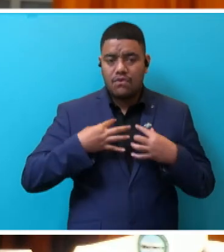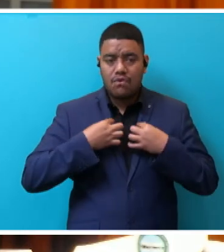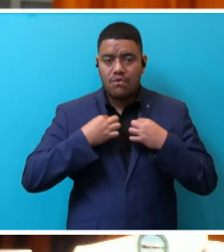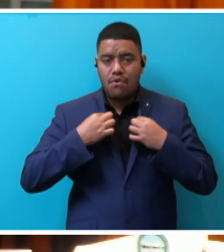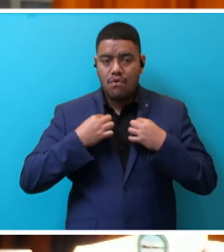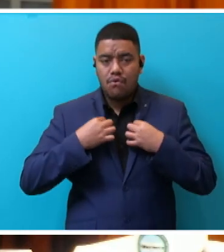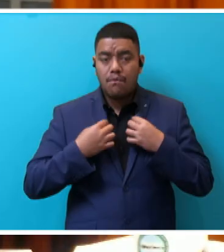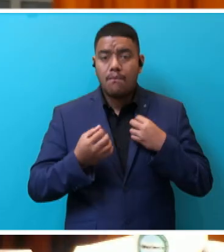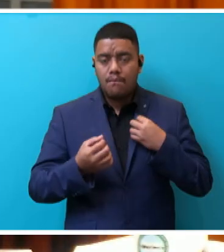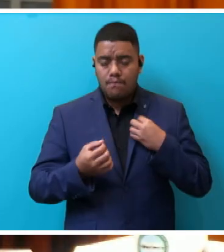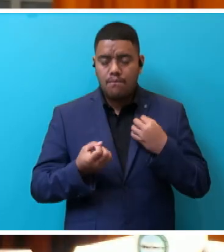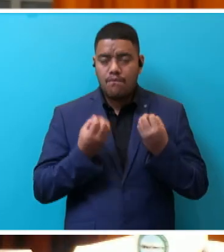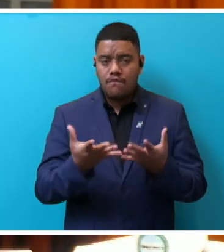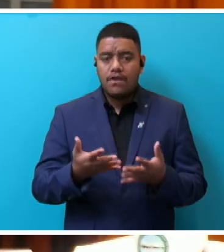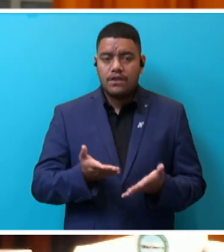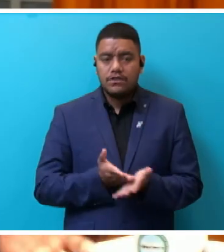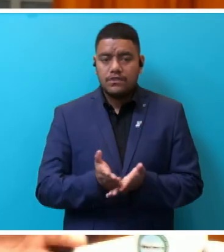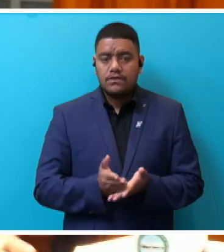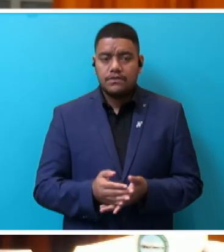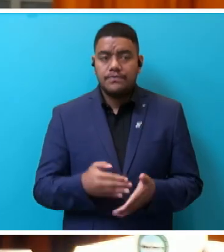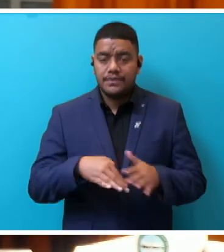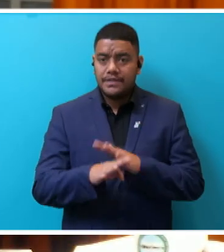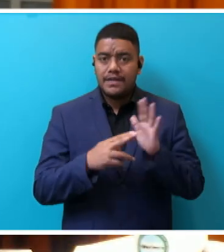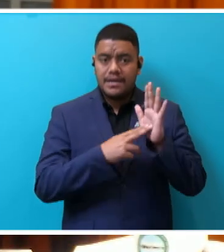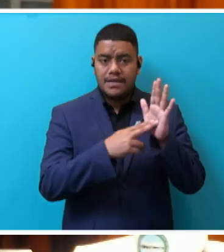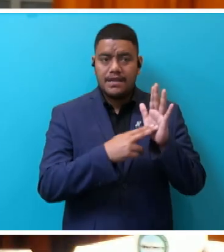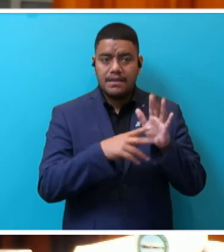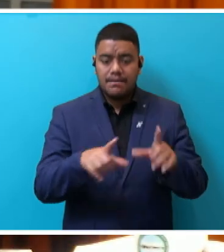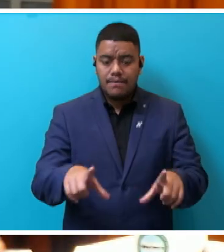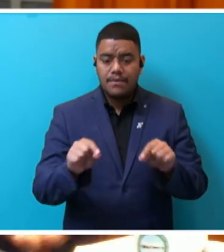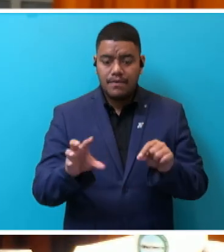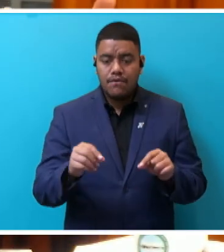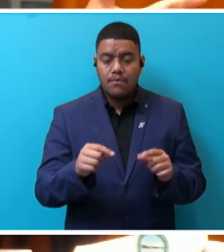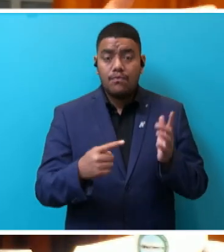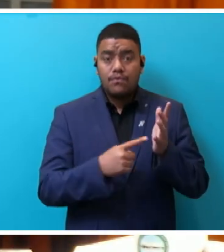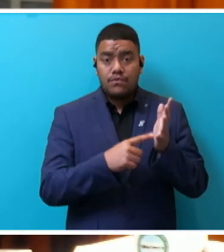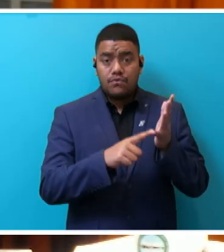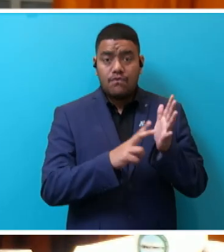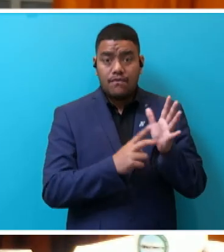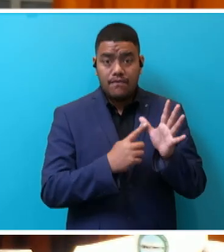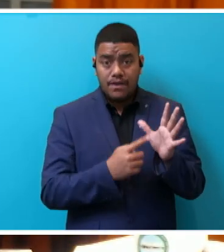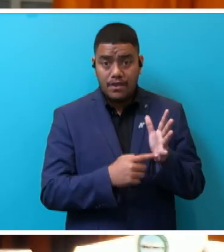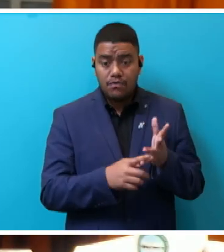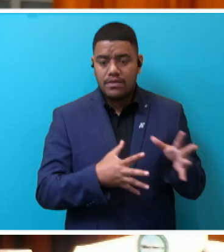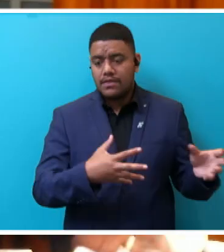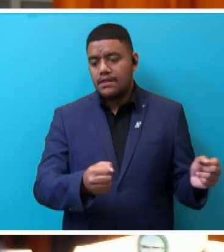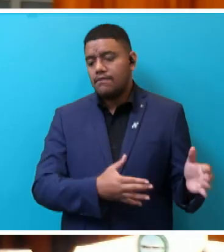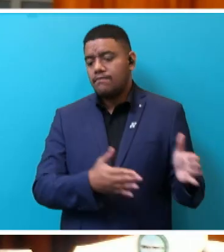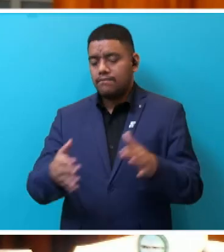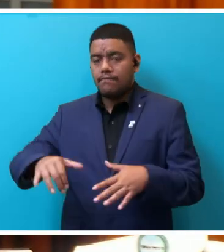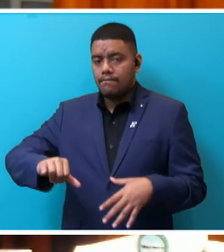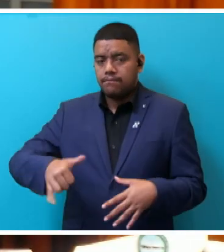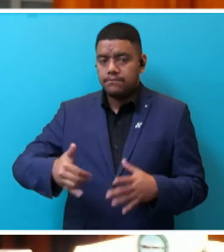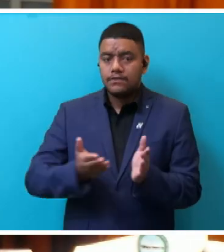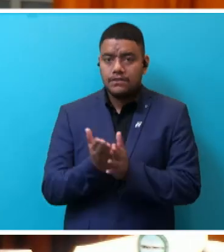to provide laundry services for that. In Nandi, it's picked up from Tuvalu, taken to a laundry